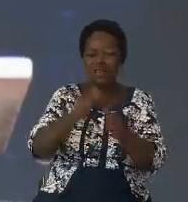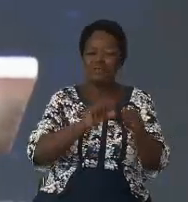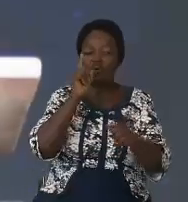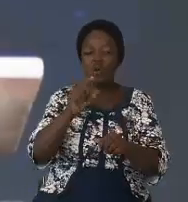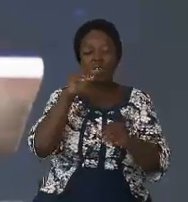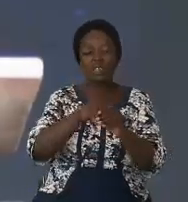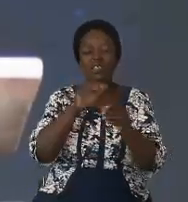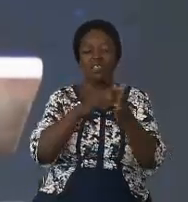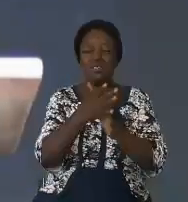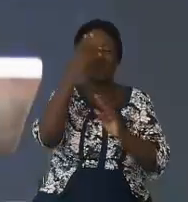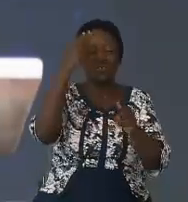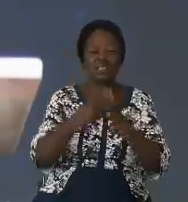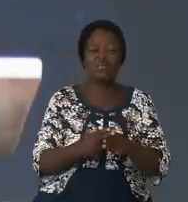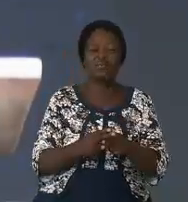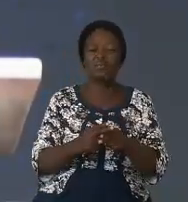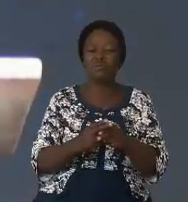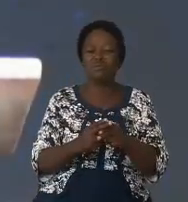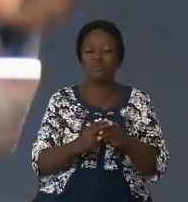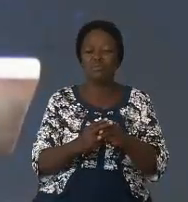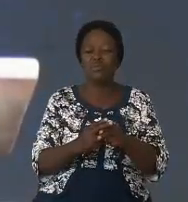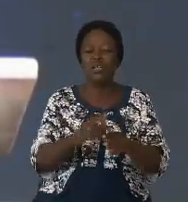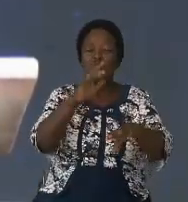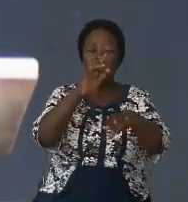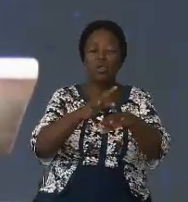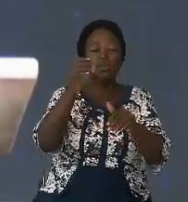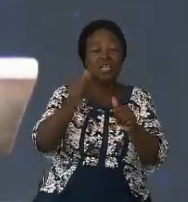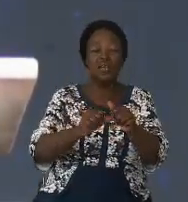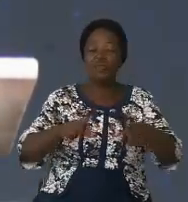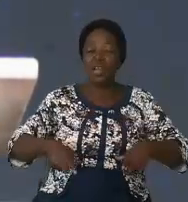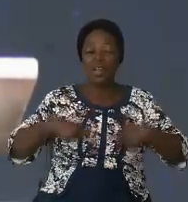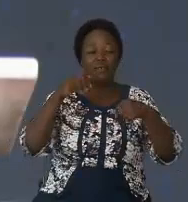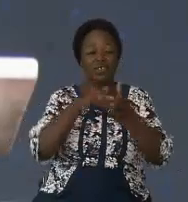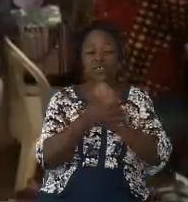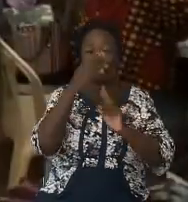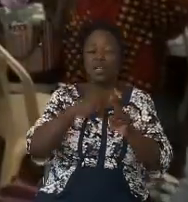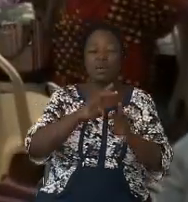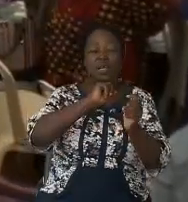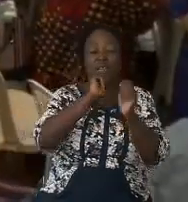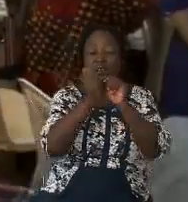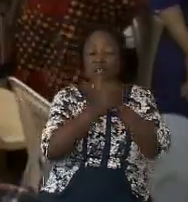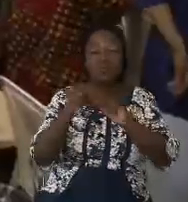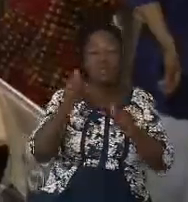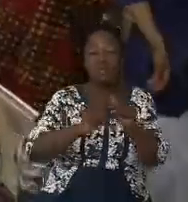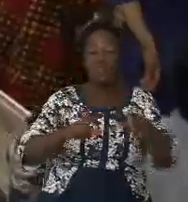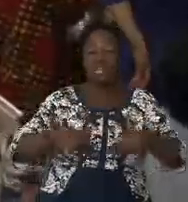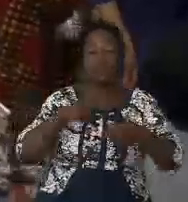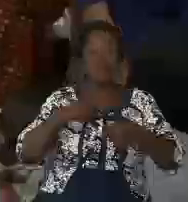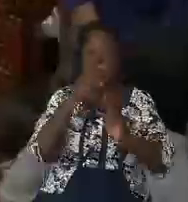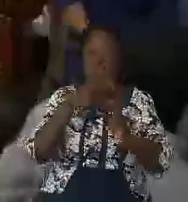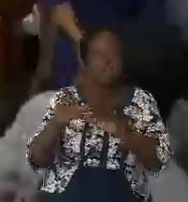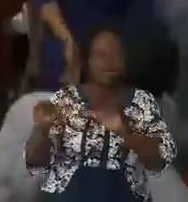divine solution today for everyone in Jesus' name. Touch every